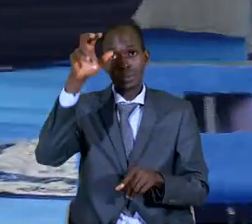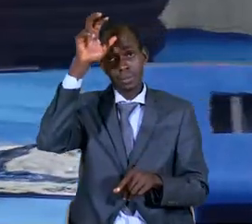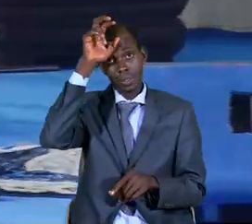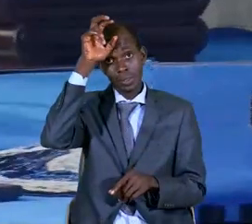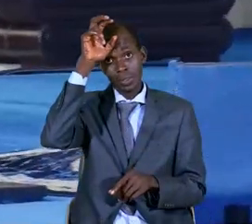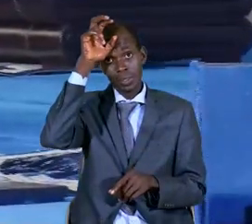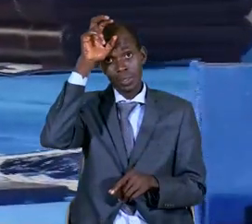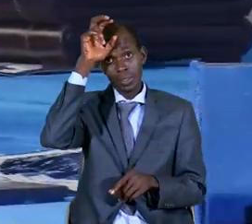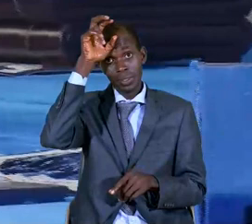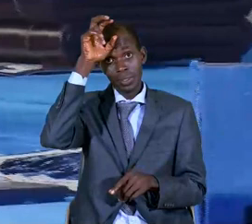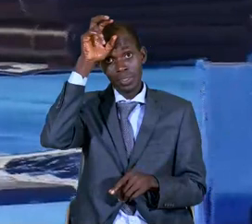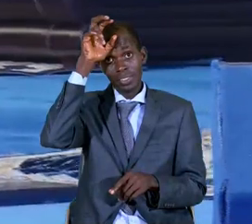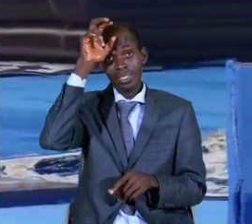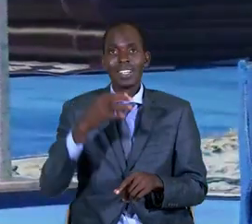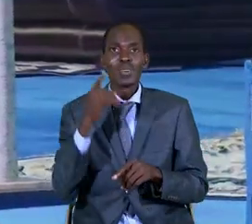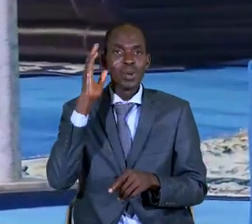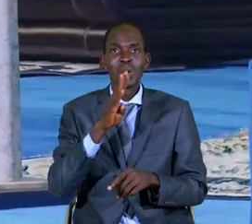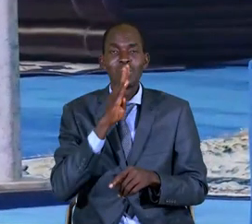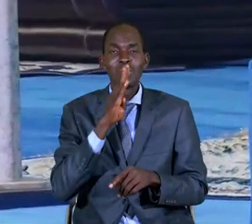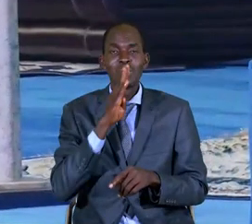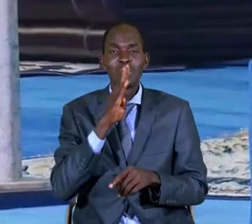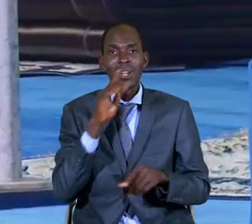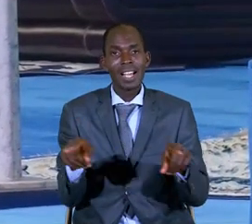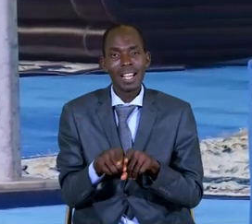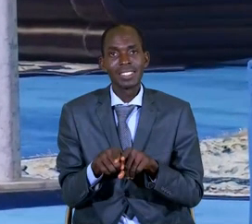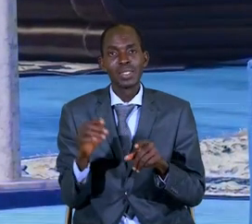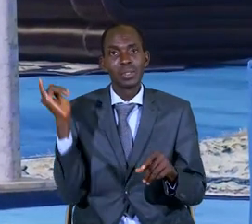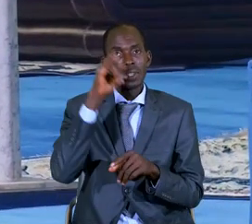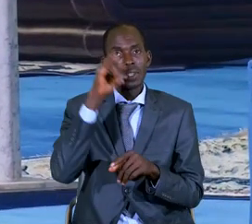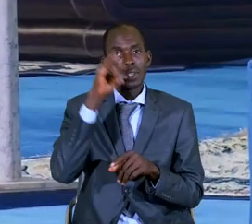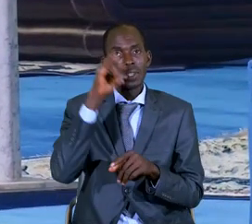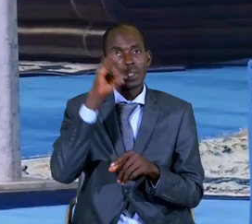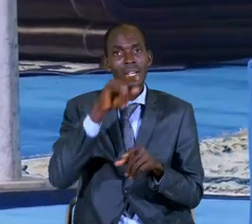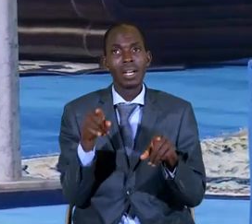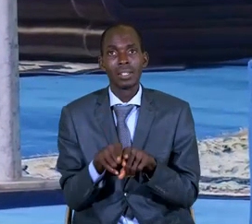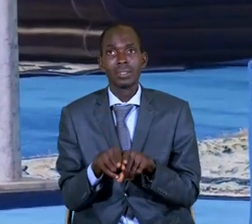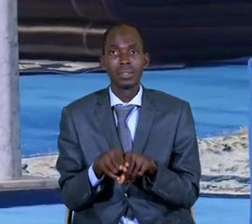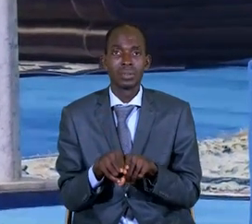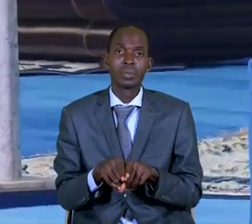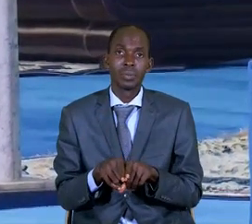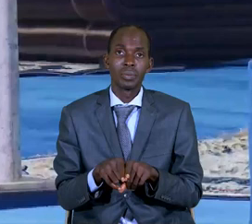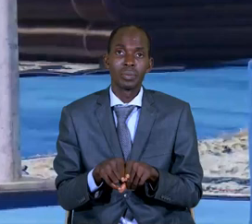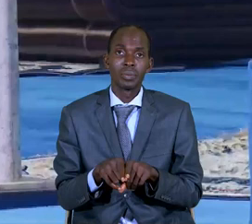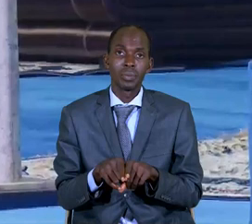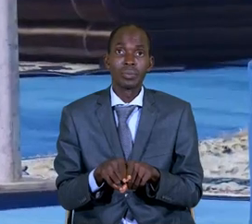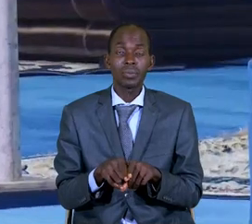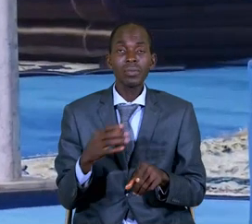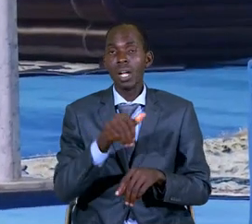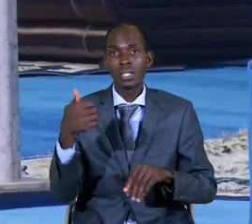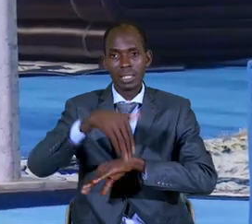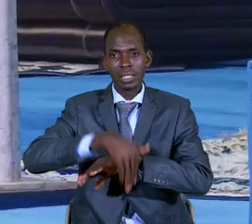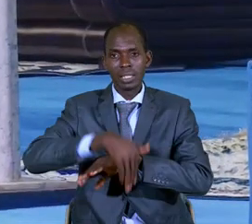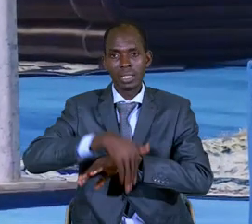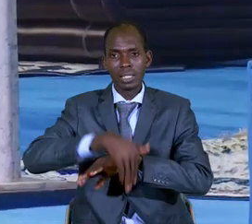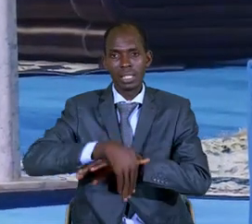be as foolish as him is to say, I want to spend another night with Satan, another night with